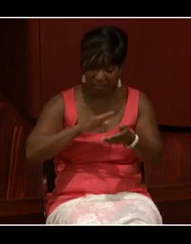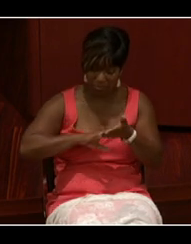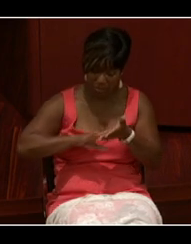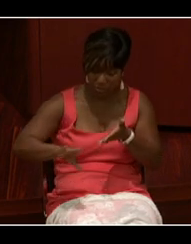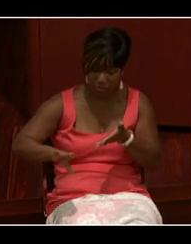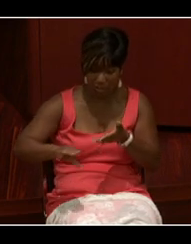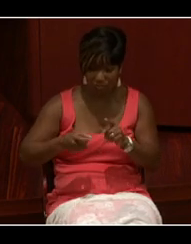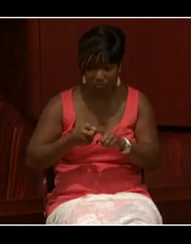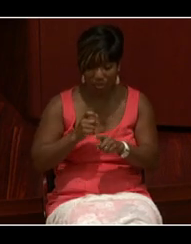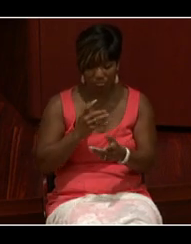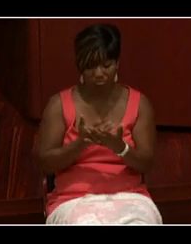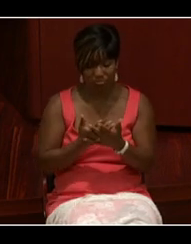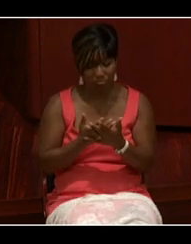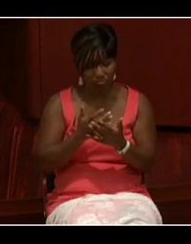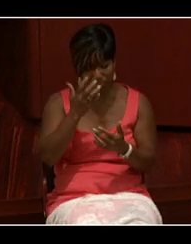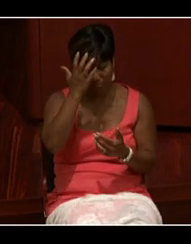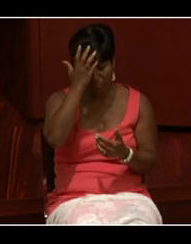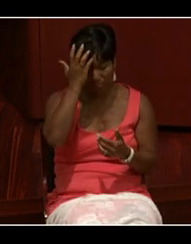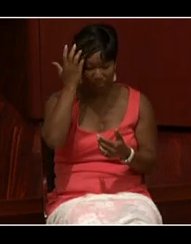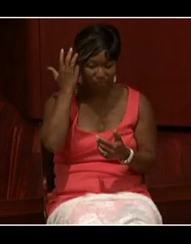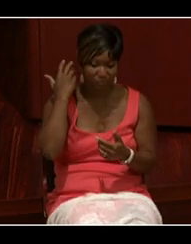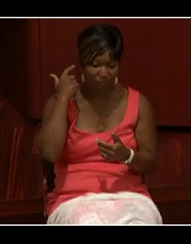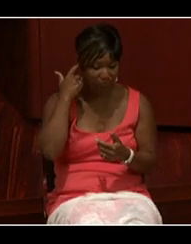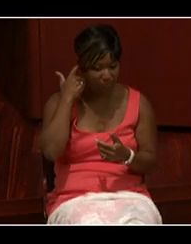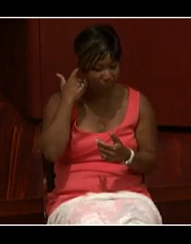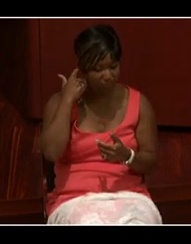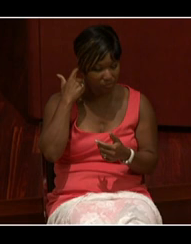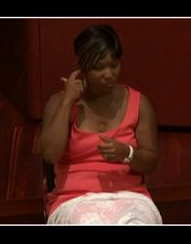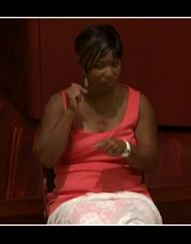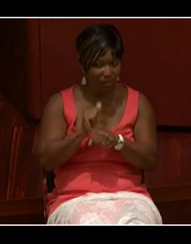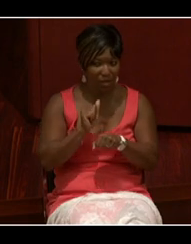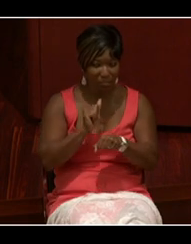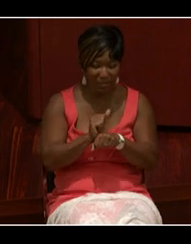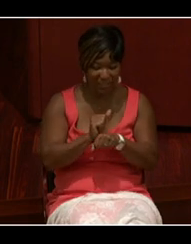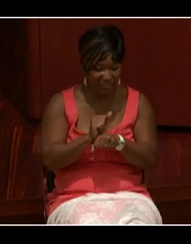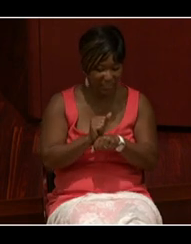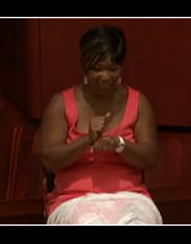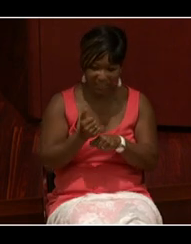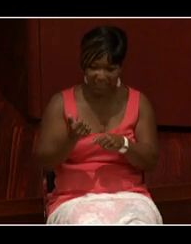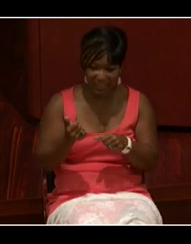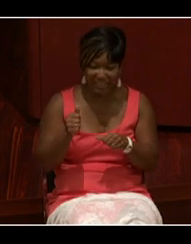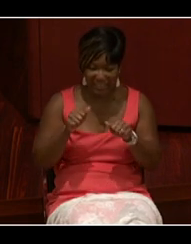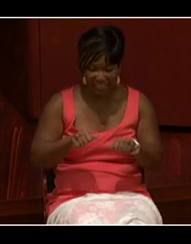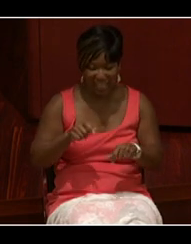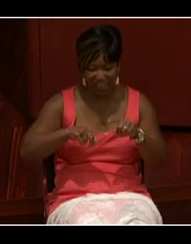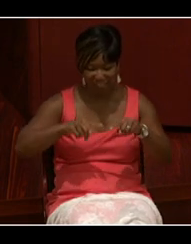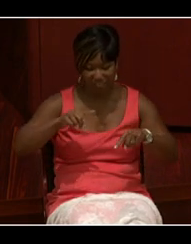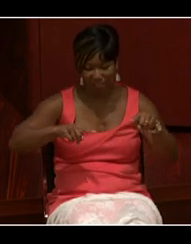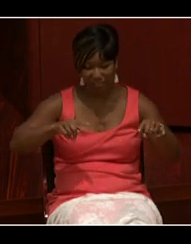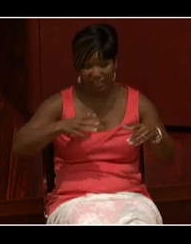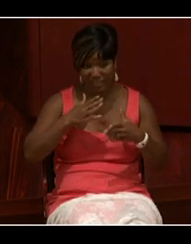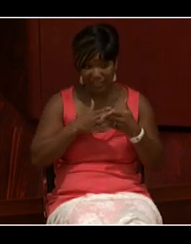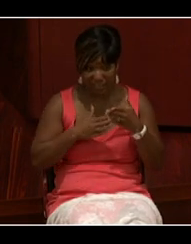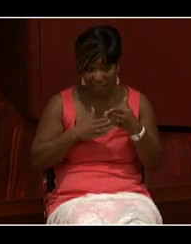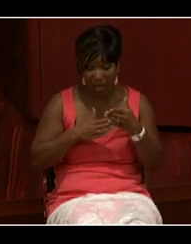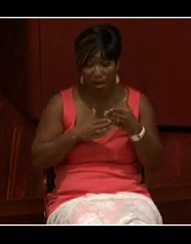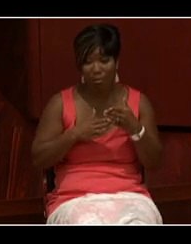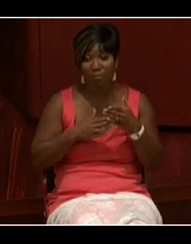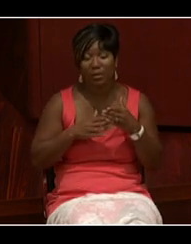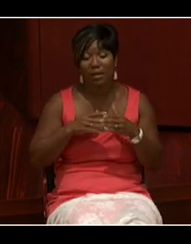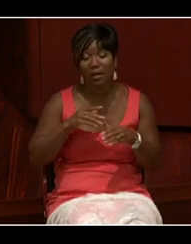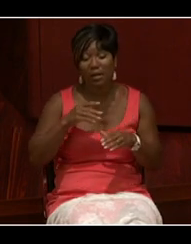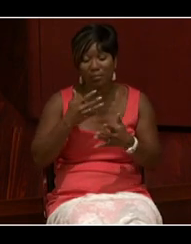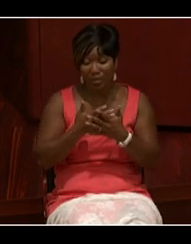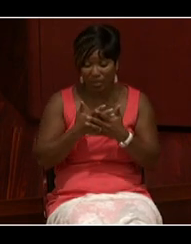from the prison. The occupations you'll find really can vary a lot. Federal penitentiaries have been home to bankers and